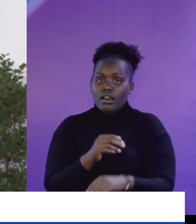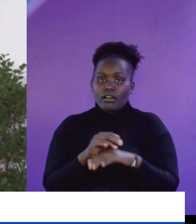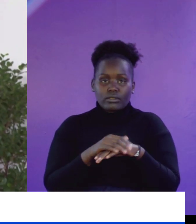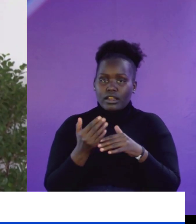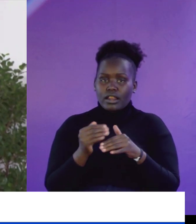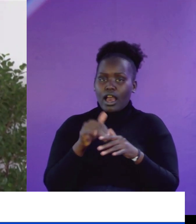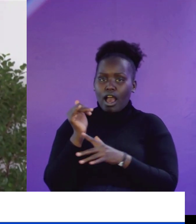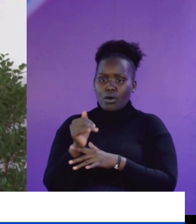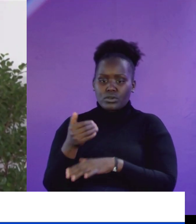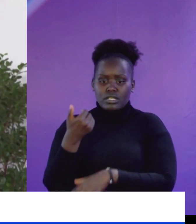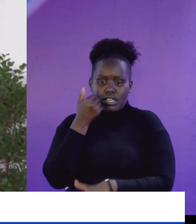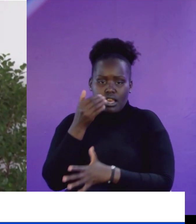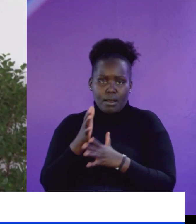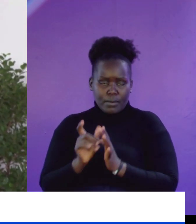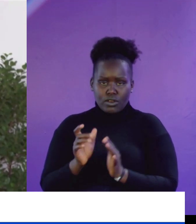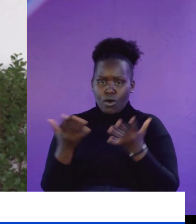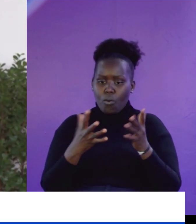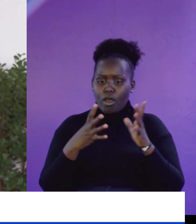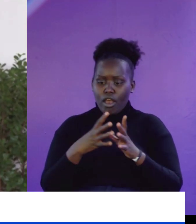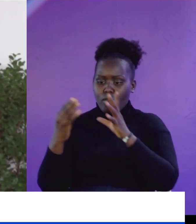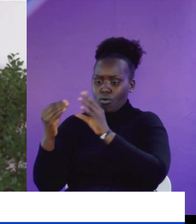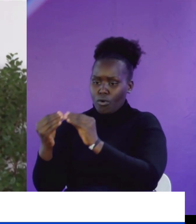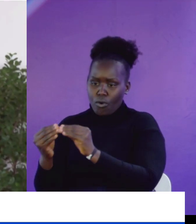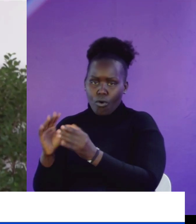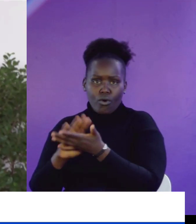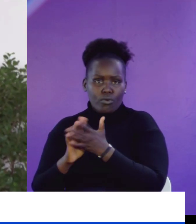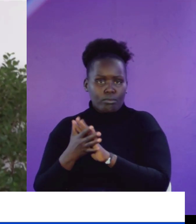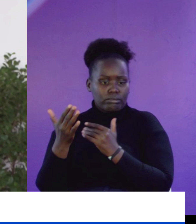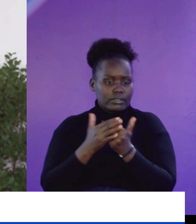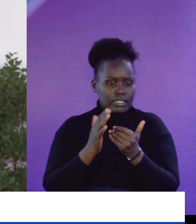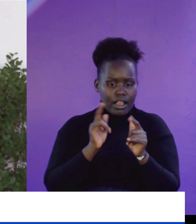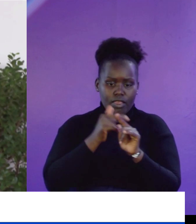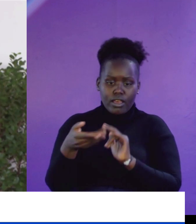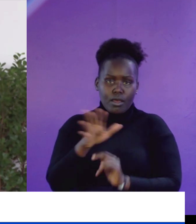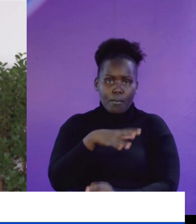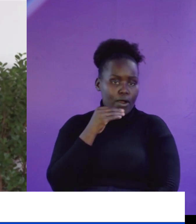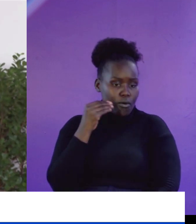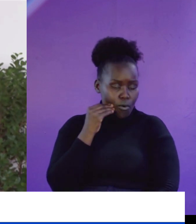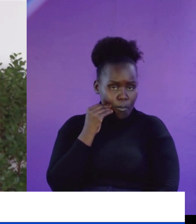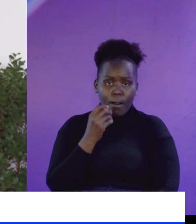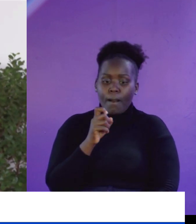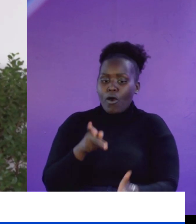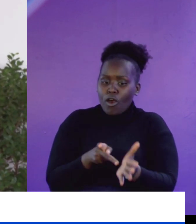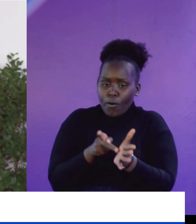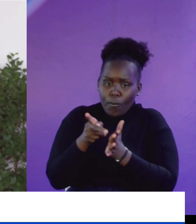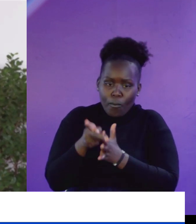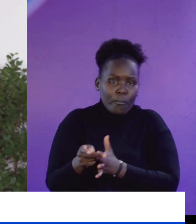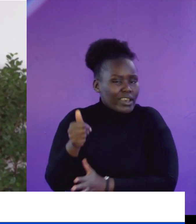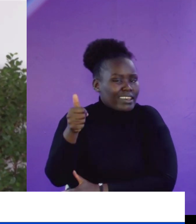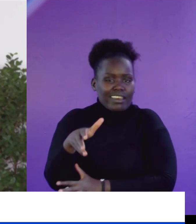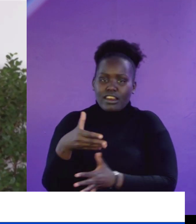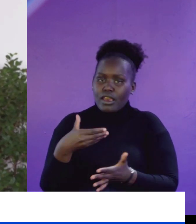outpatient, ile unaenda unatibiwa na unaenda nyumbani, haupaswi kulipa pesa